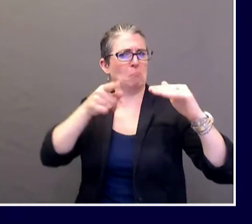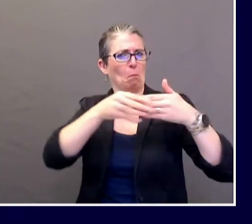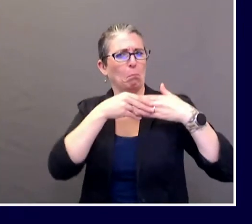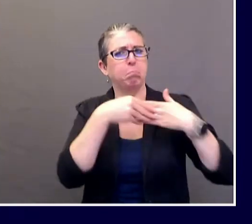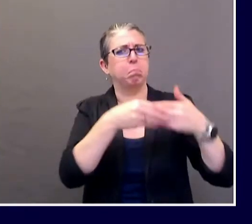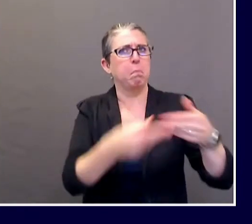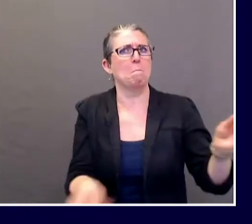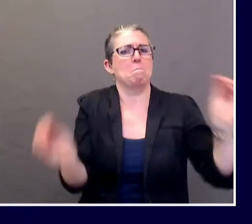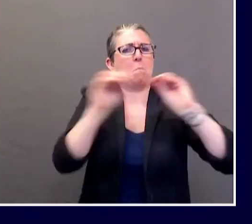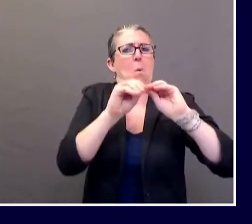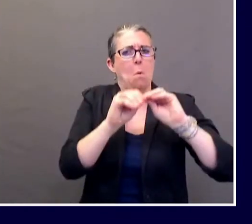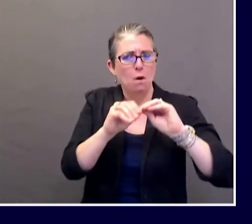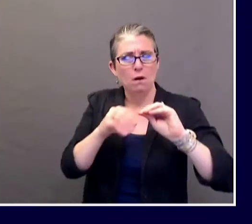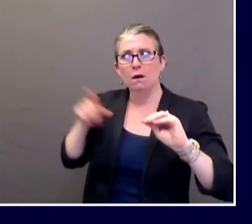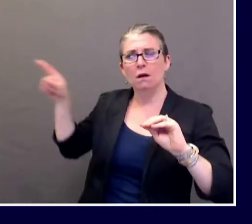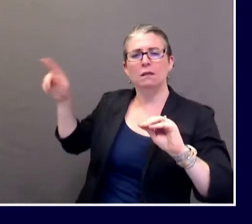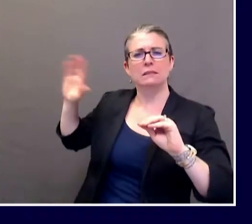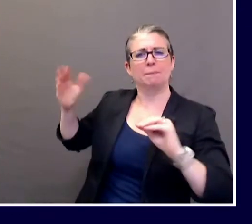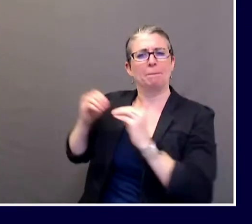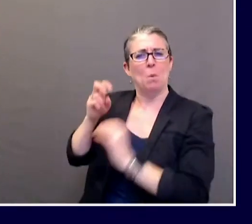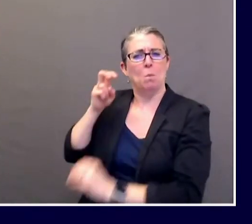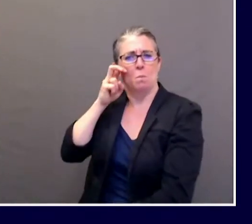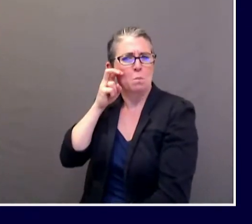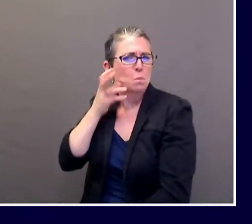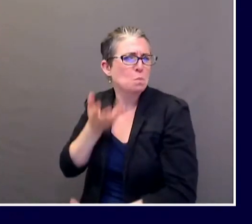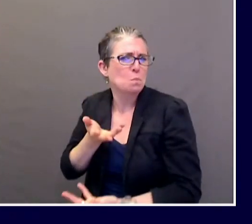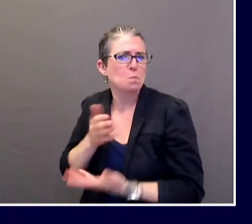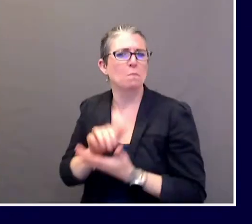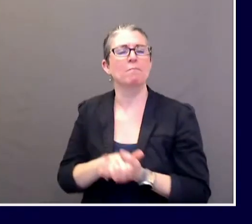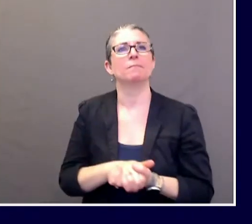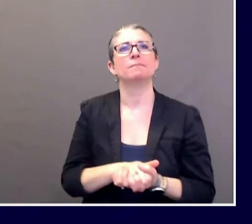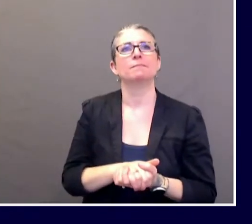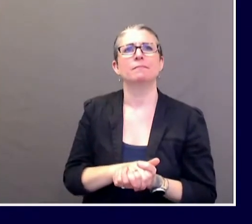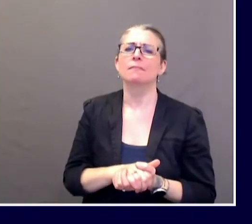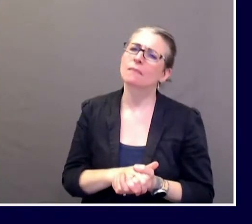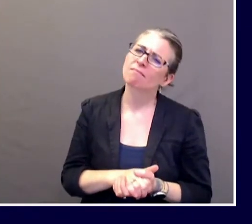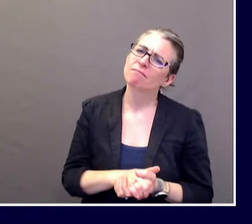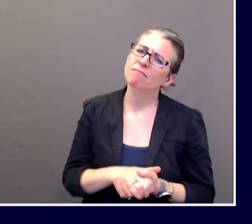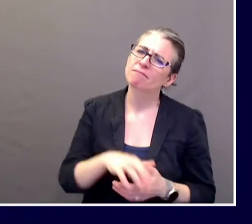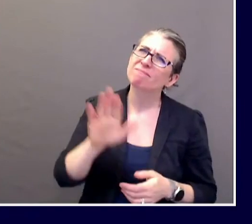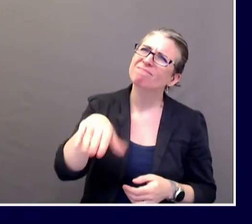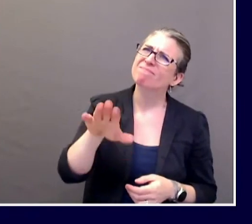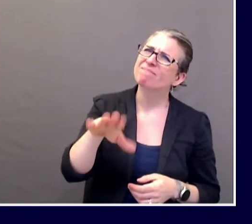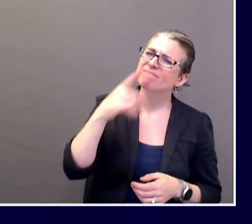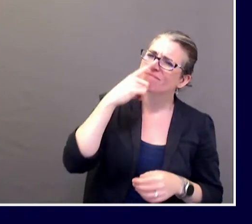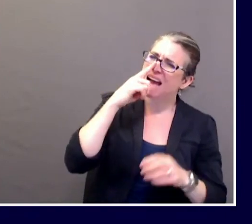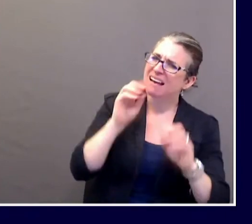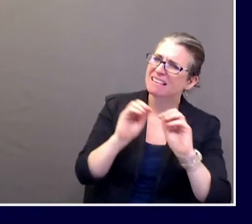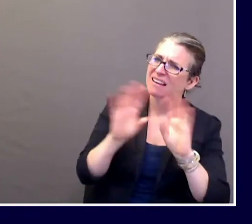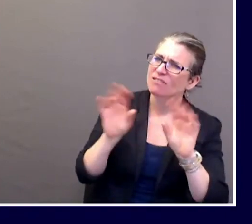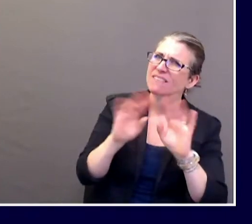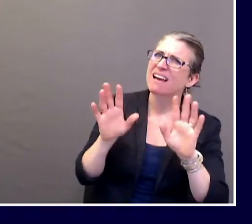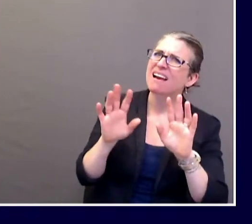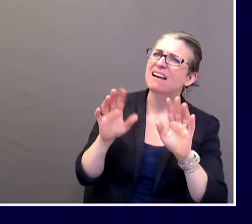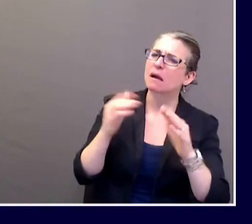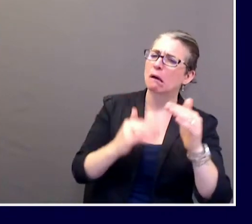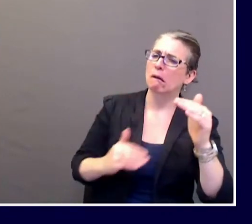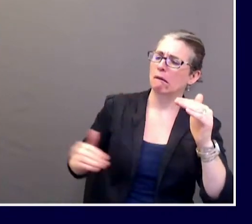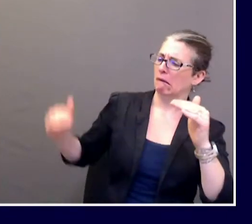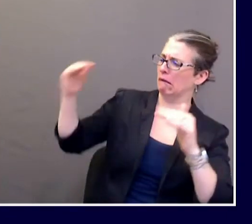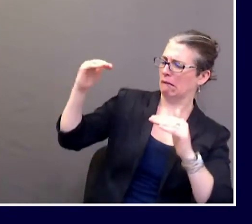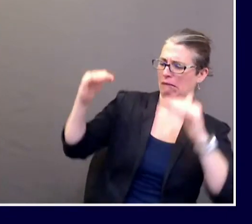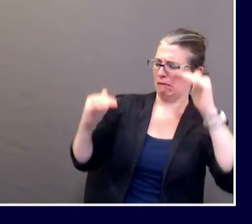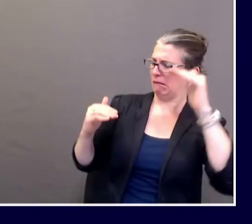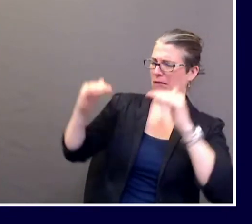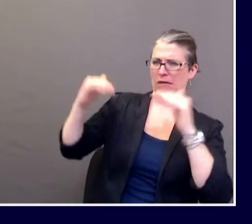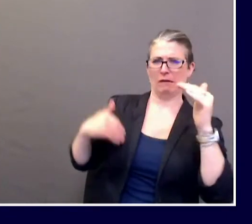CDC. Joe, when you say go further, could you just, so I answer your question properly, what are